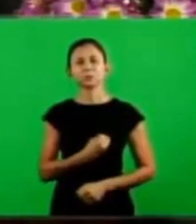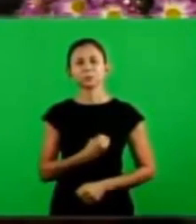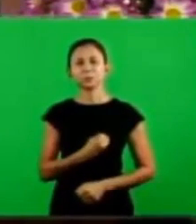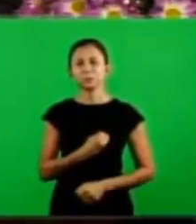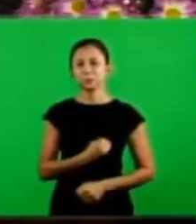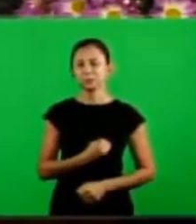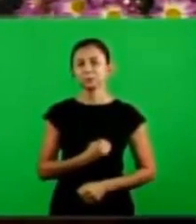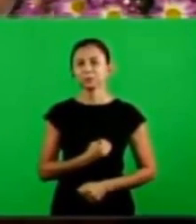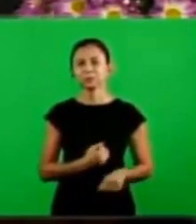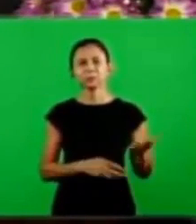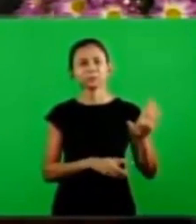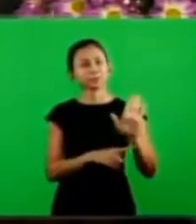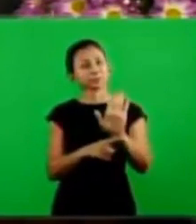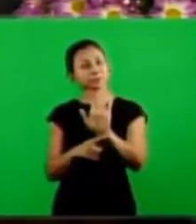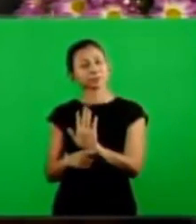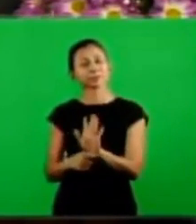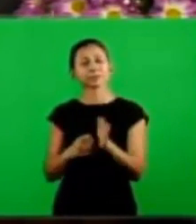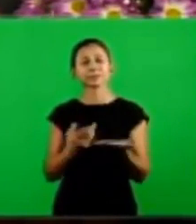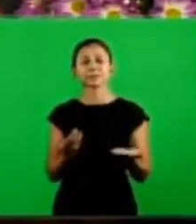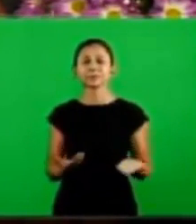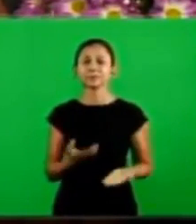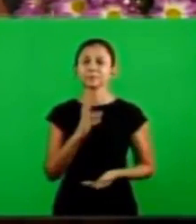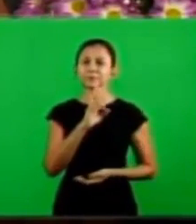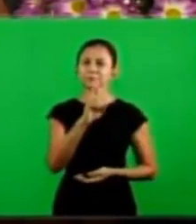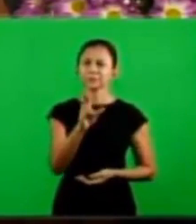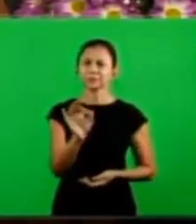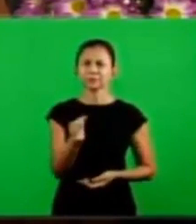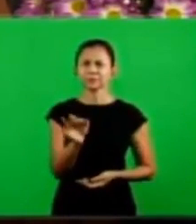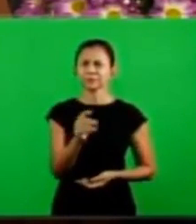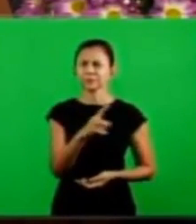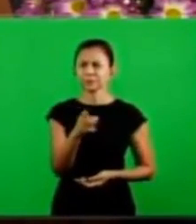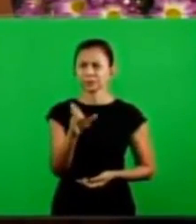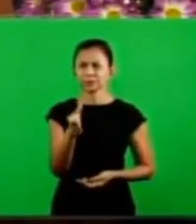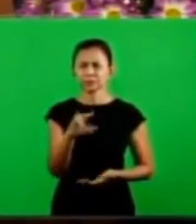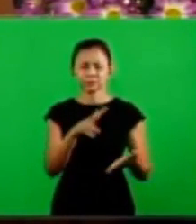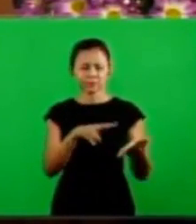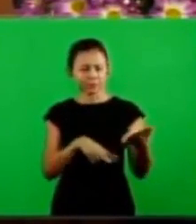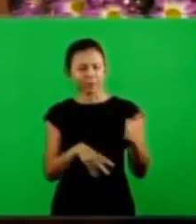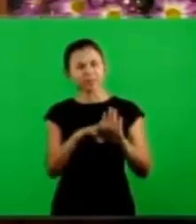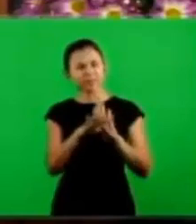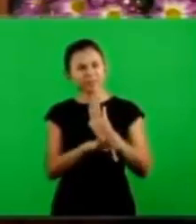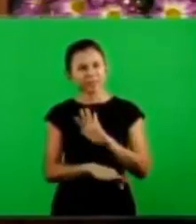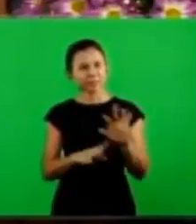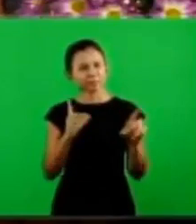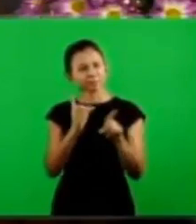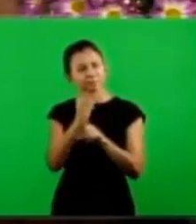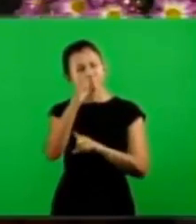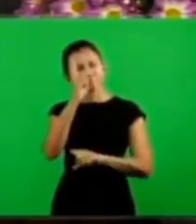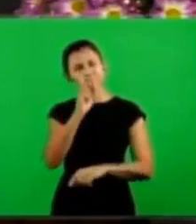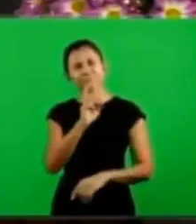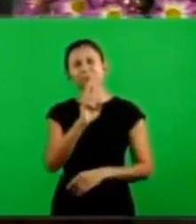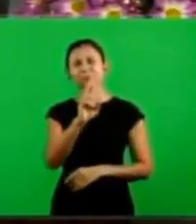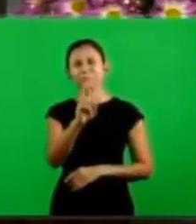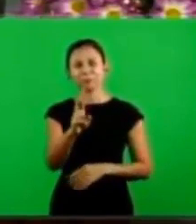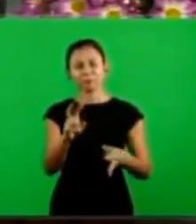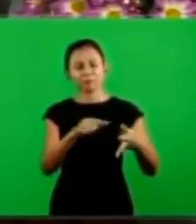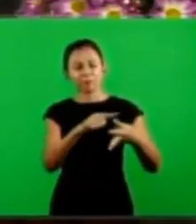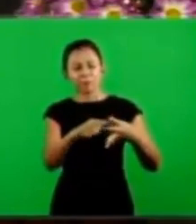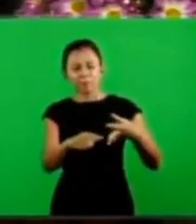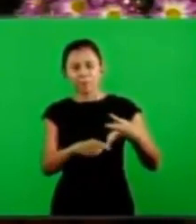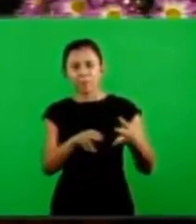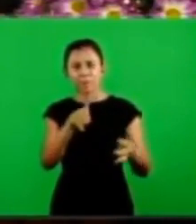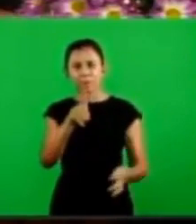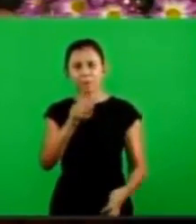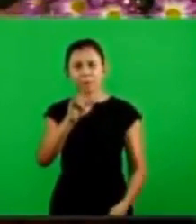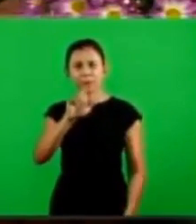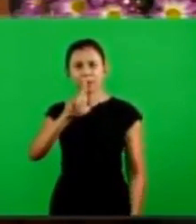So, brethren, we are back to contribute with the answers. So certainly you have read and you found